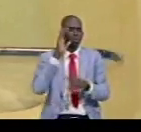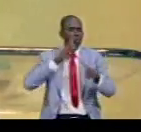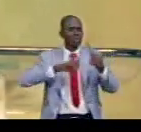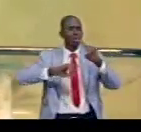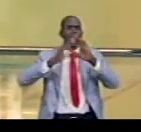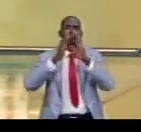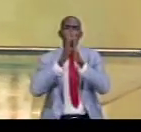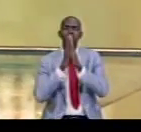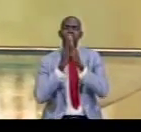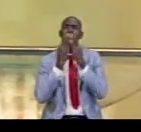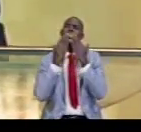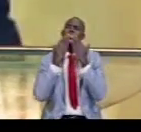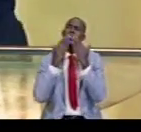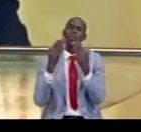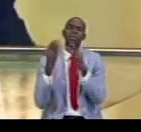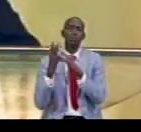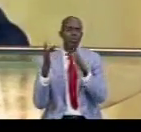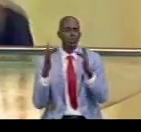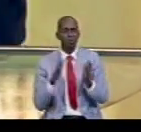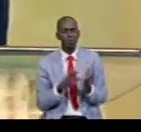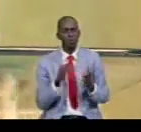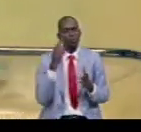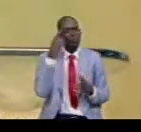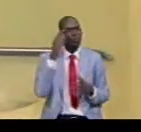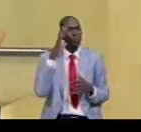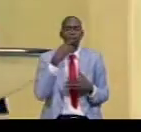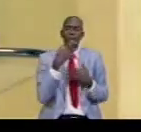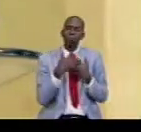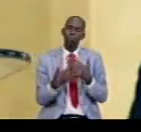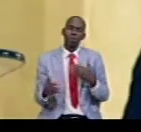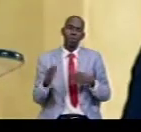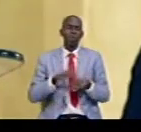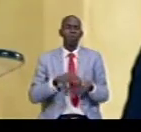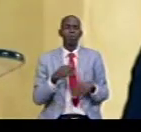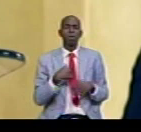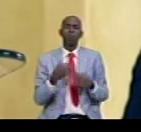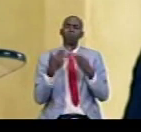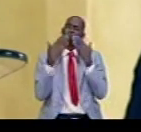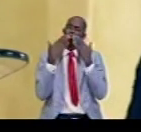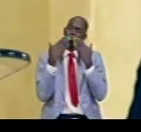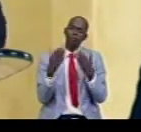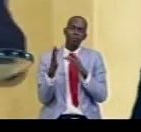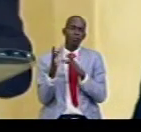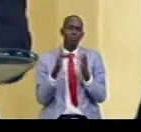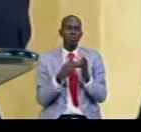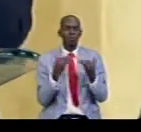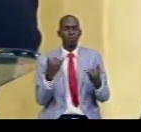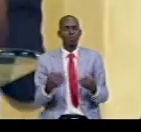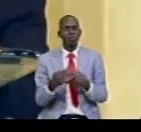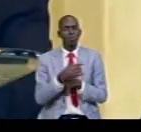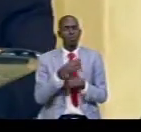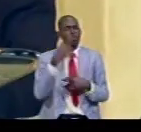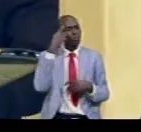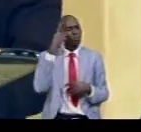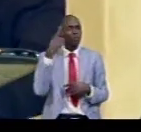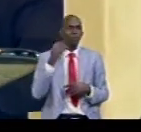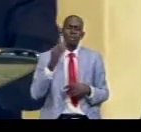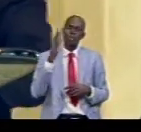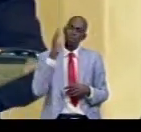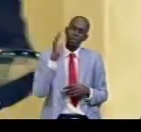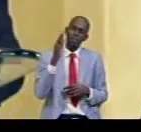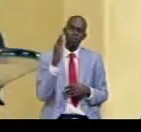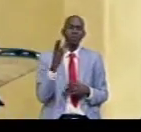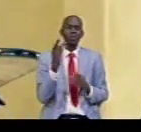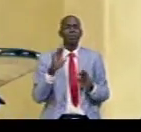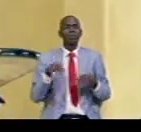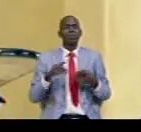have a testimony that I'm a child of God. Today I have a testimony that I am saved. Today you have a testimony you are righteous. Oh,